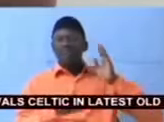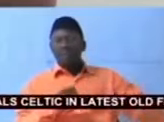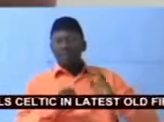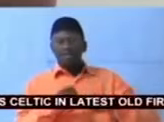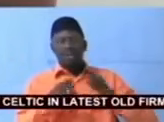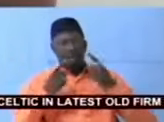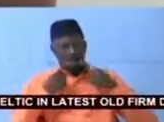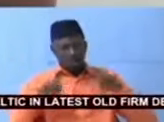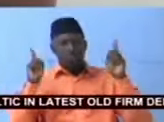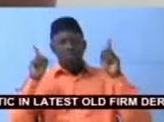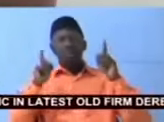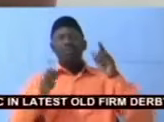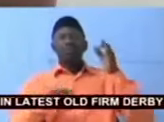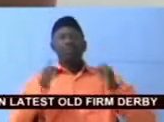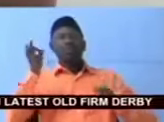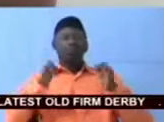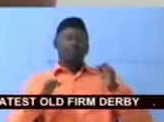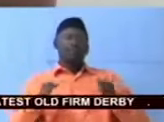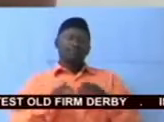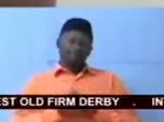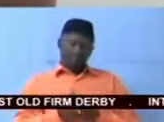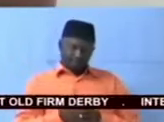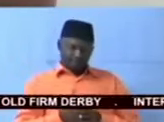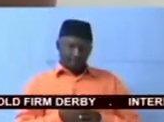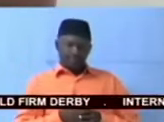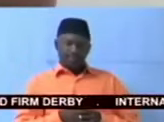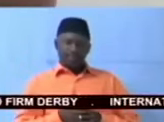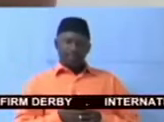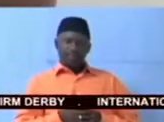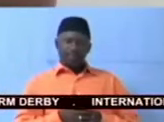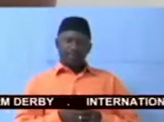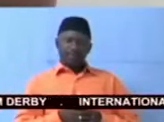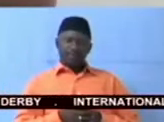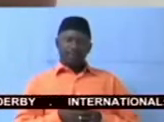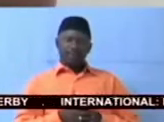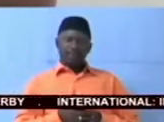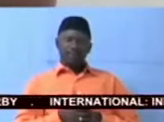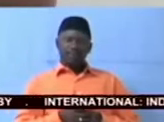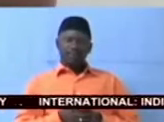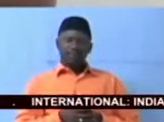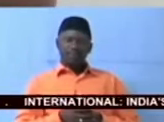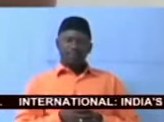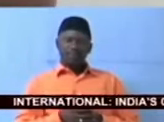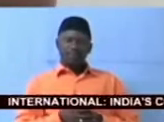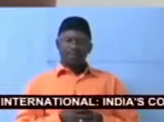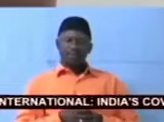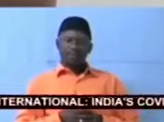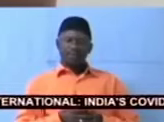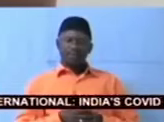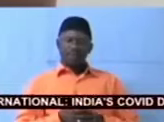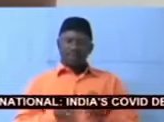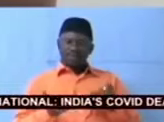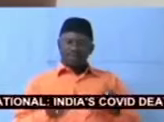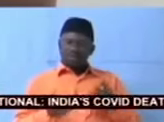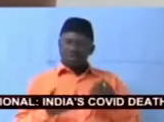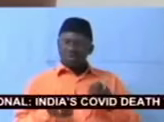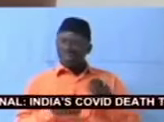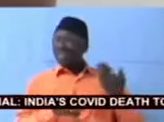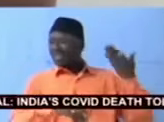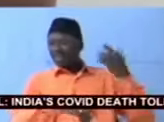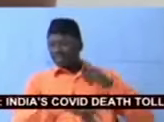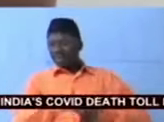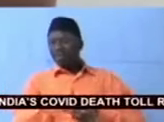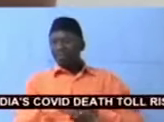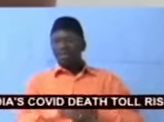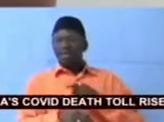the defendant, had the accused person pleaded guilty to the rash and or negligent act causing death? Dam jamono